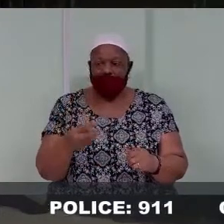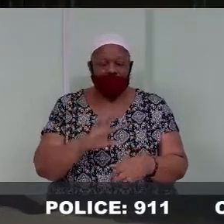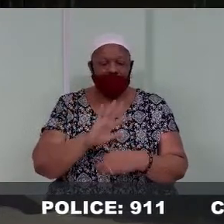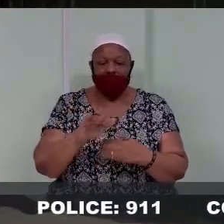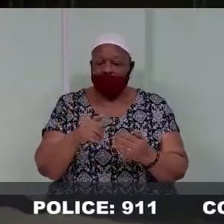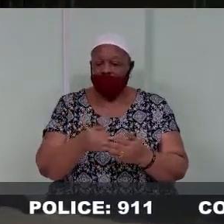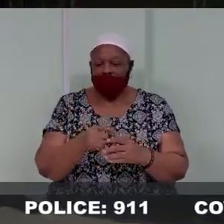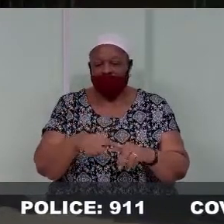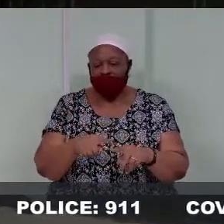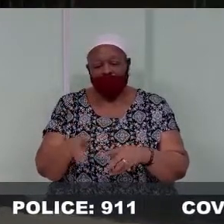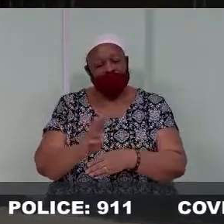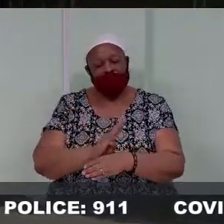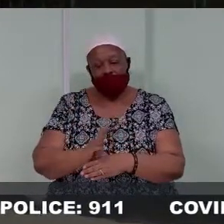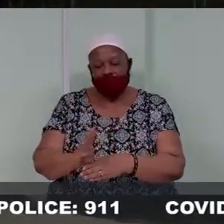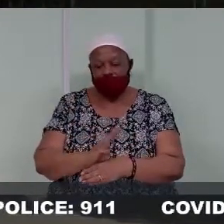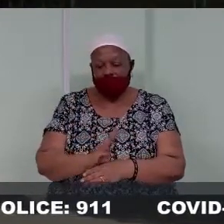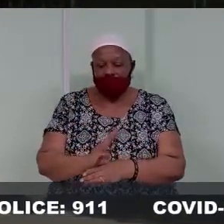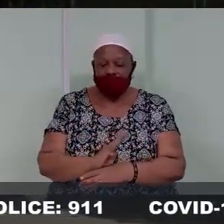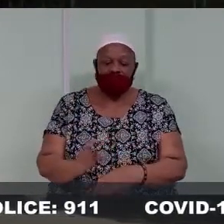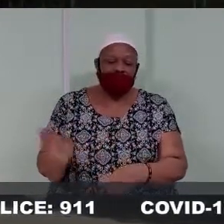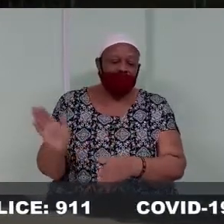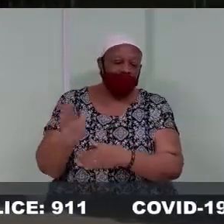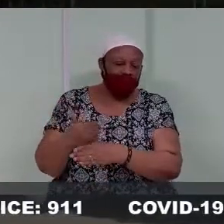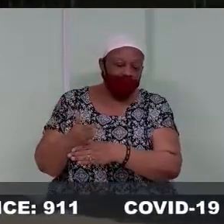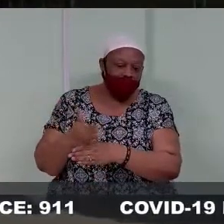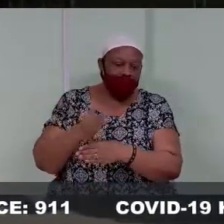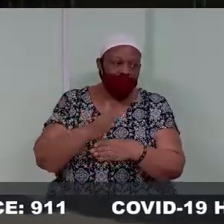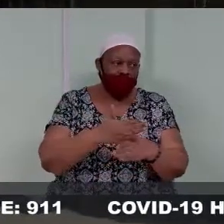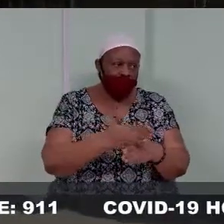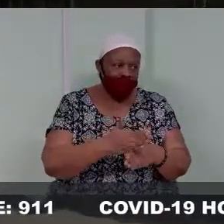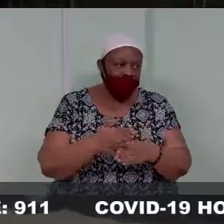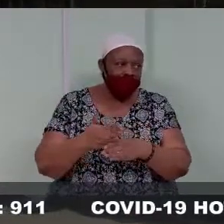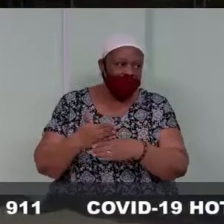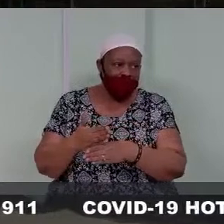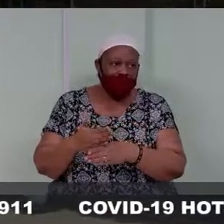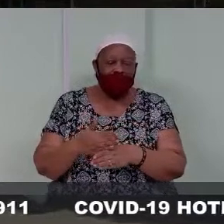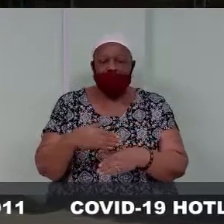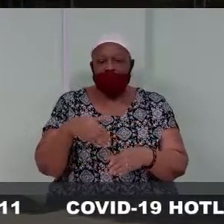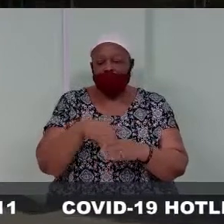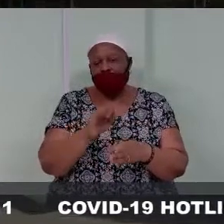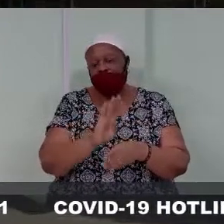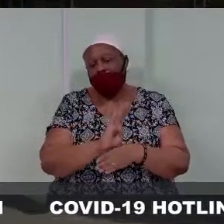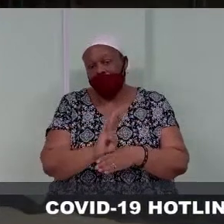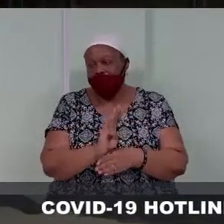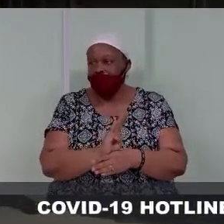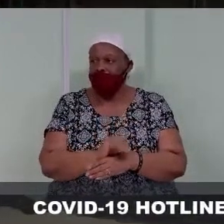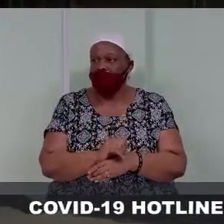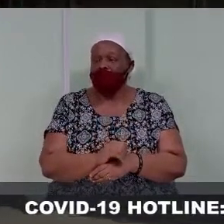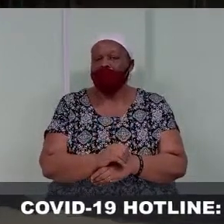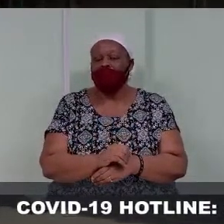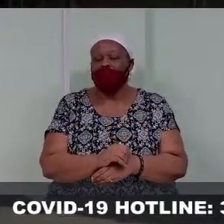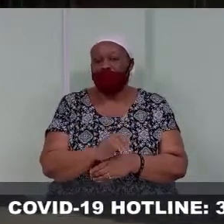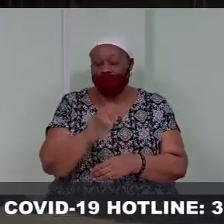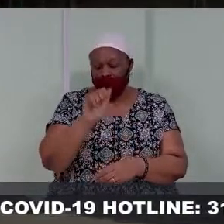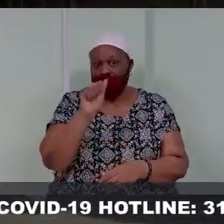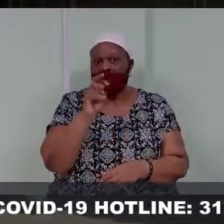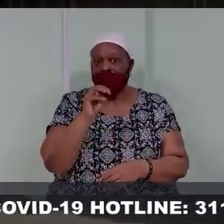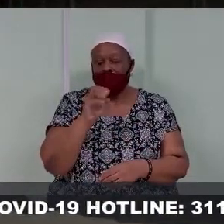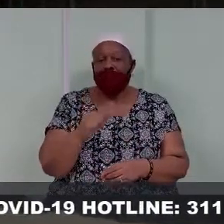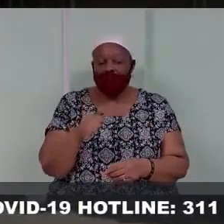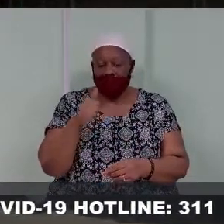corporate partnership with our business sector, in particular Amory Enterprise, for